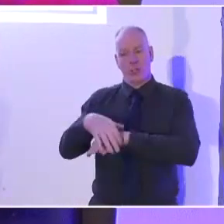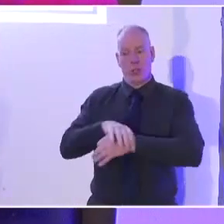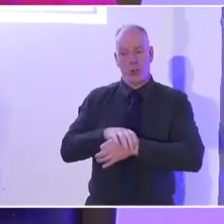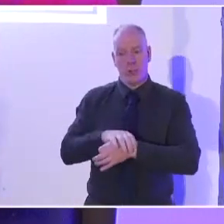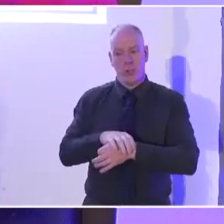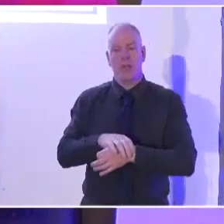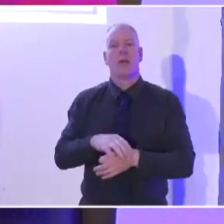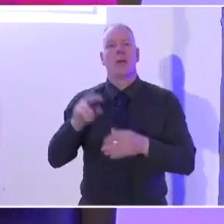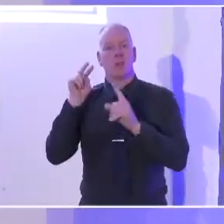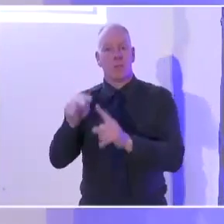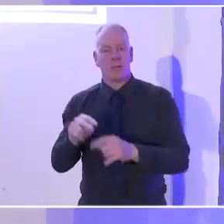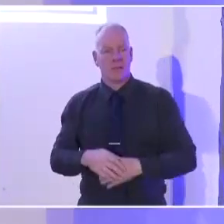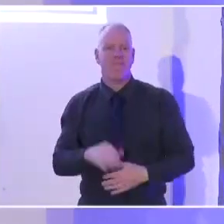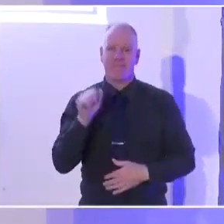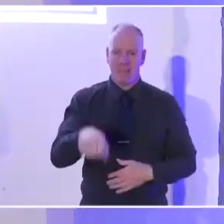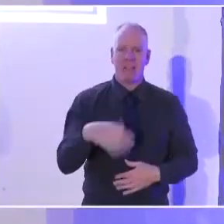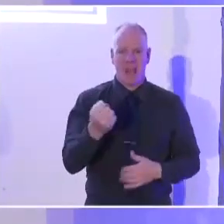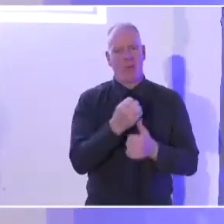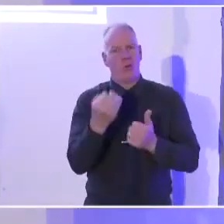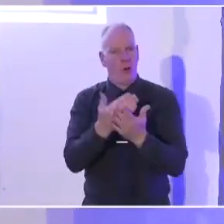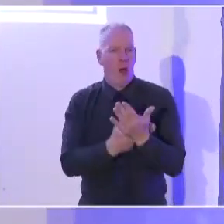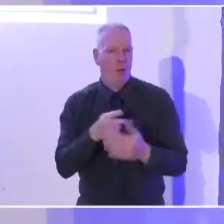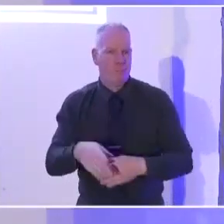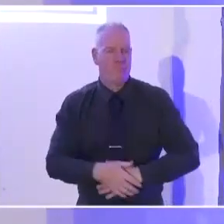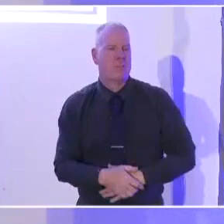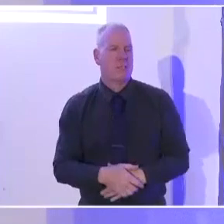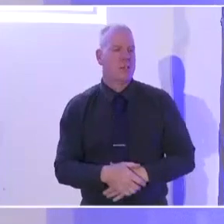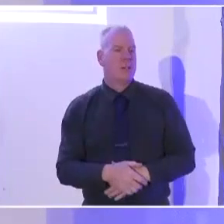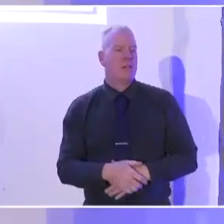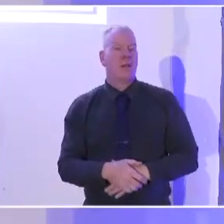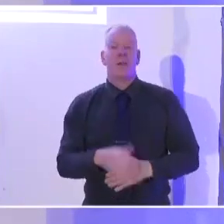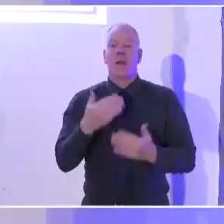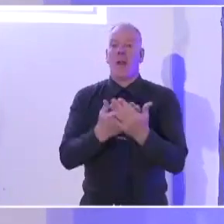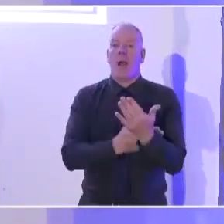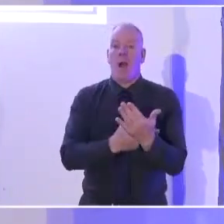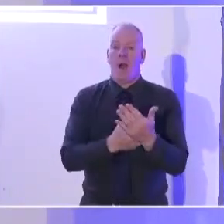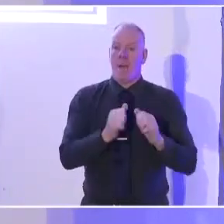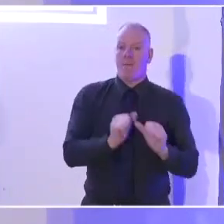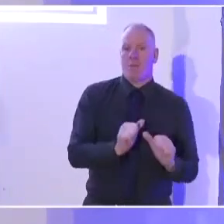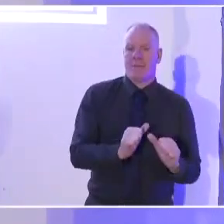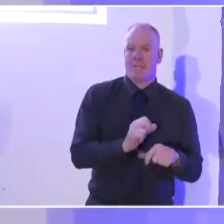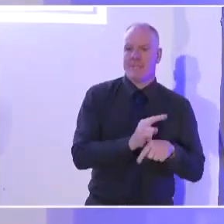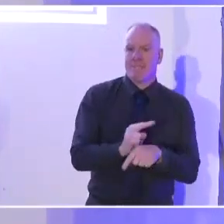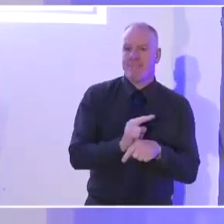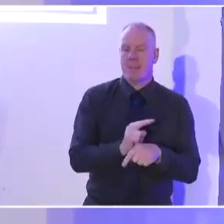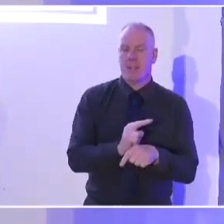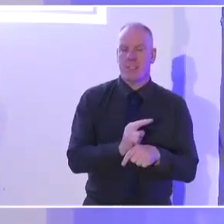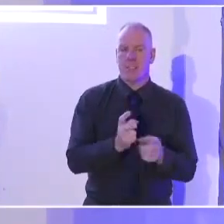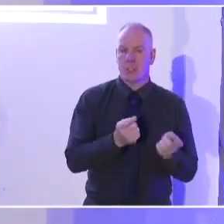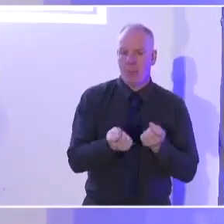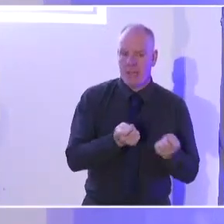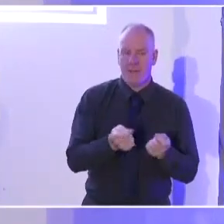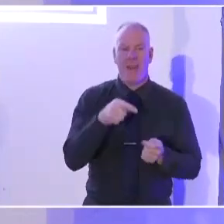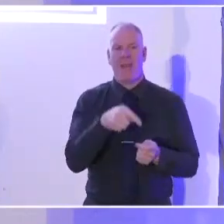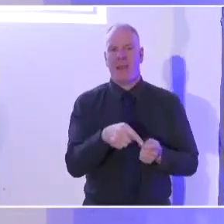perspective? So there is the Law Enforcement Directive, firstly. So that applies to